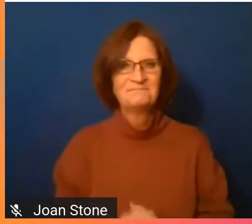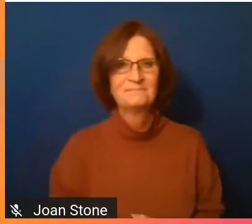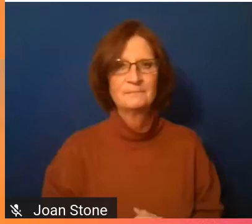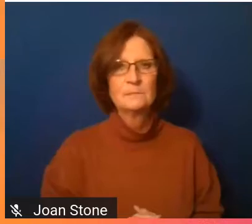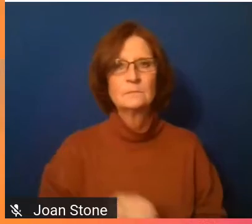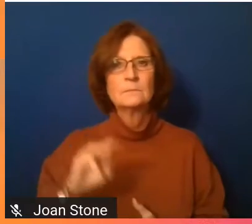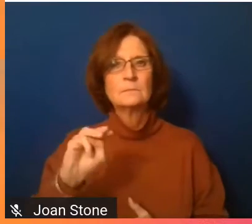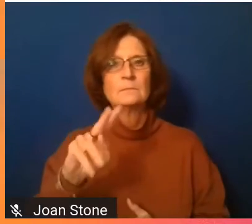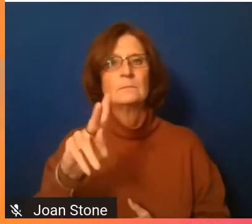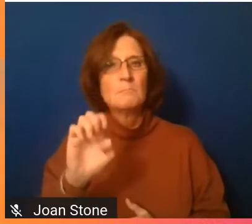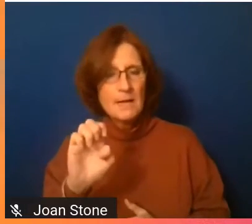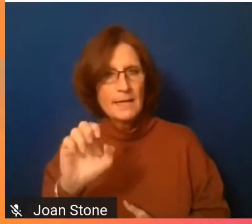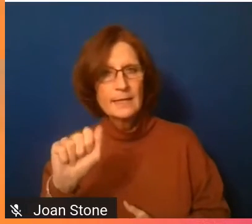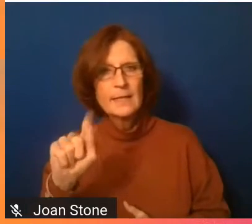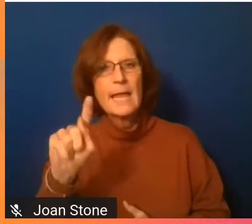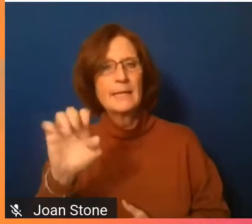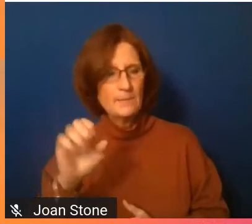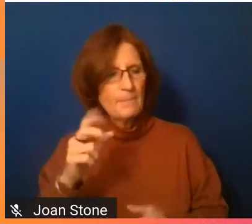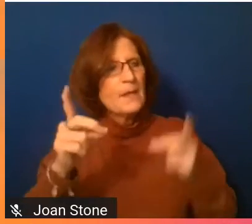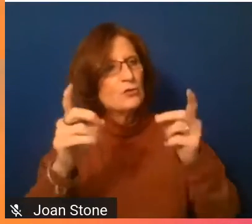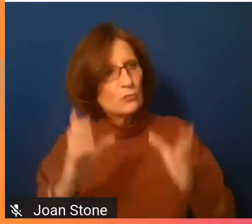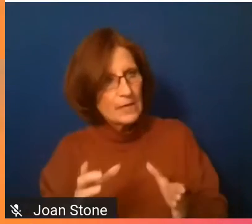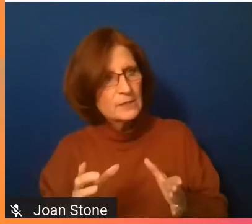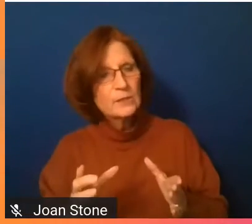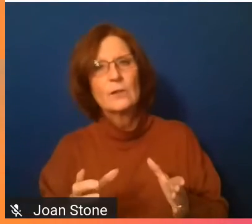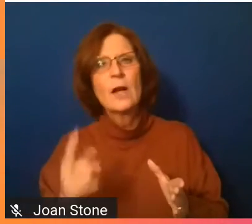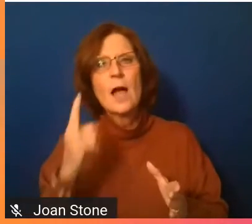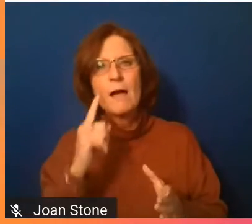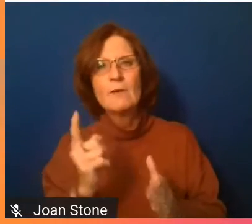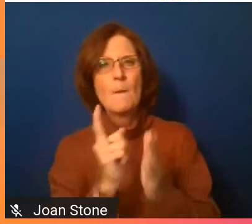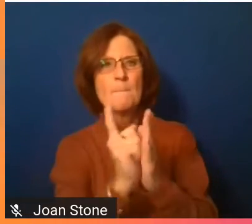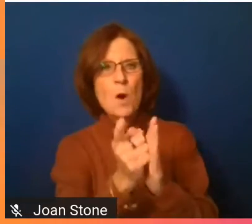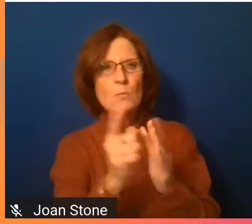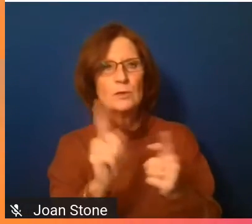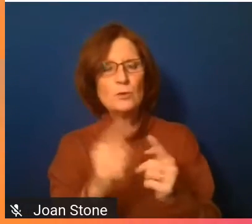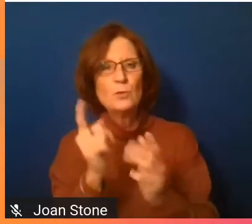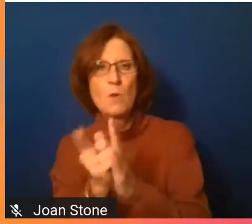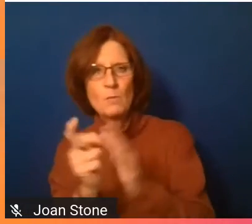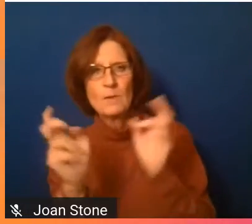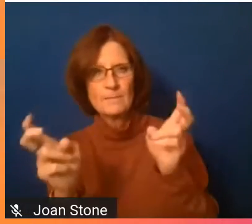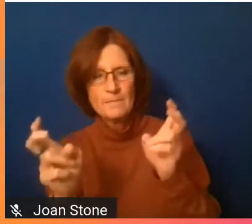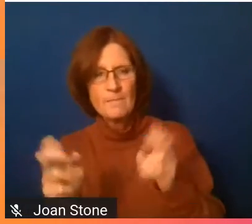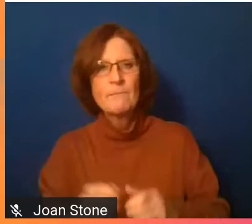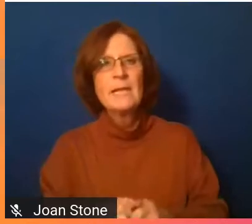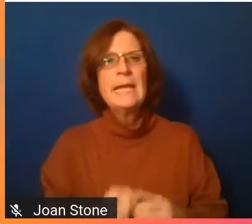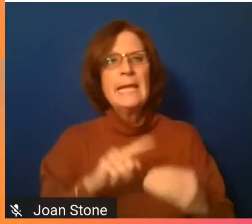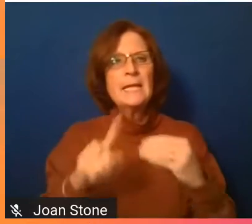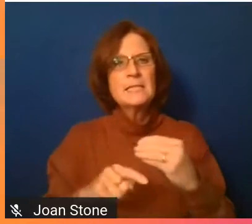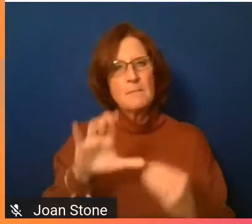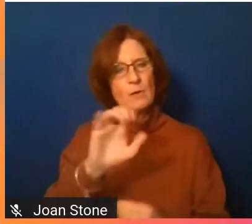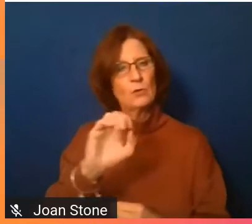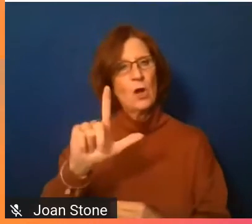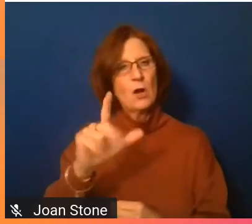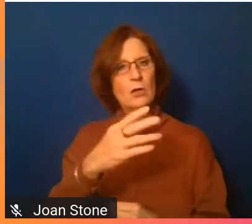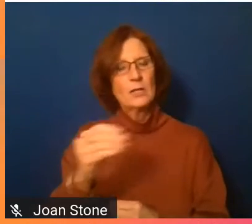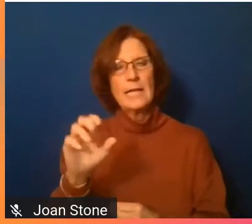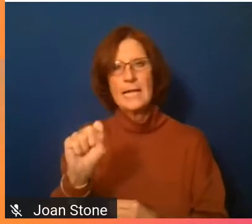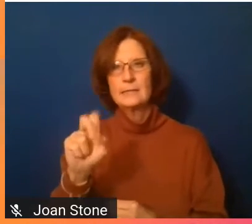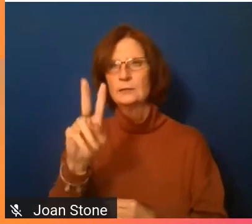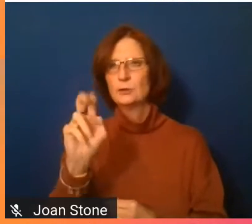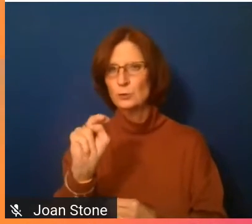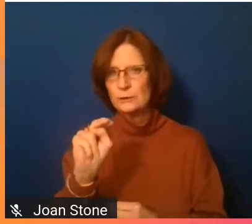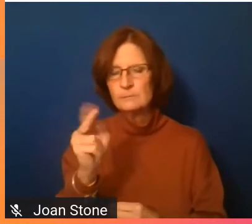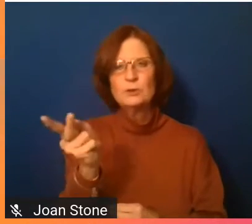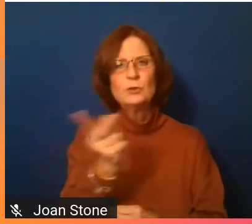Yeah, my name is Mike Attie, and I'm the director of Moment to Moment, which was the short film about Carl and Susan, who are the couple who are working